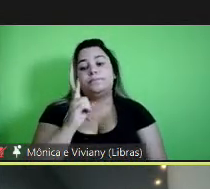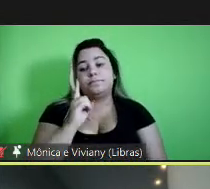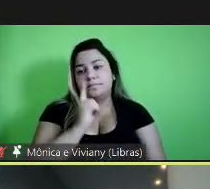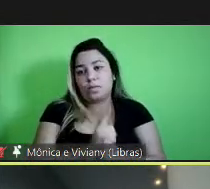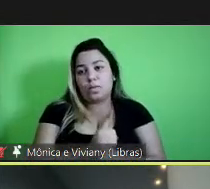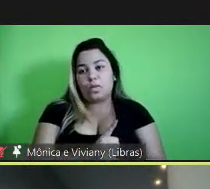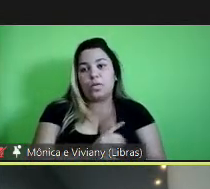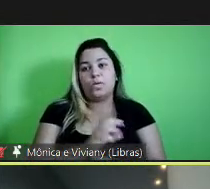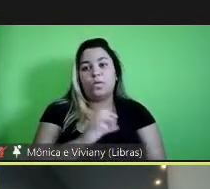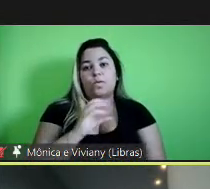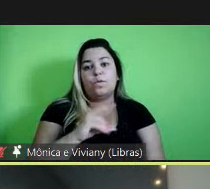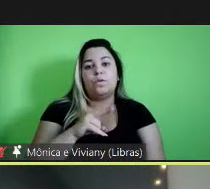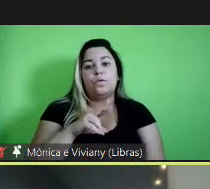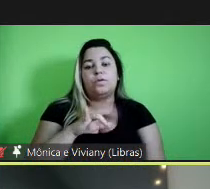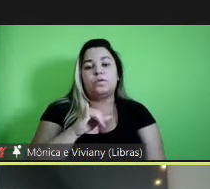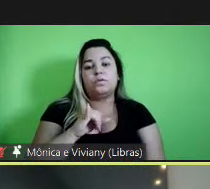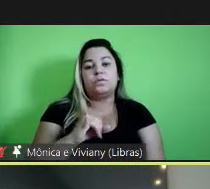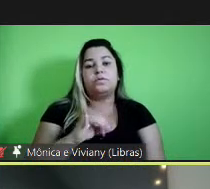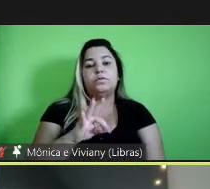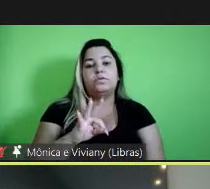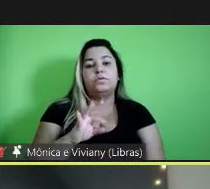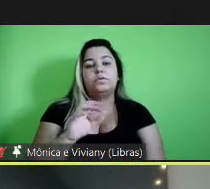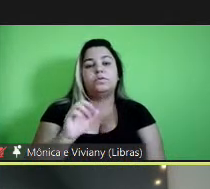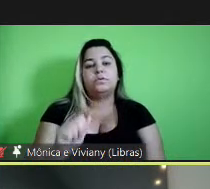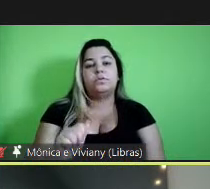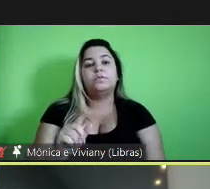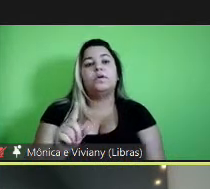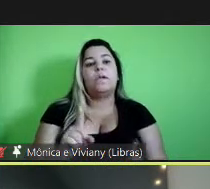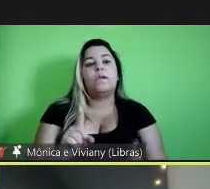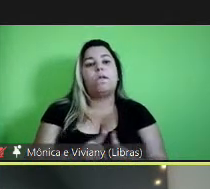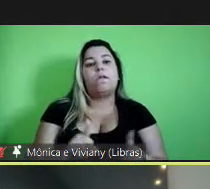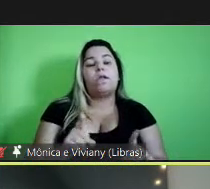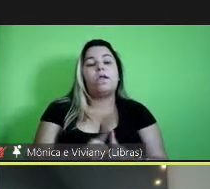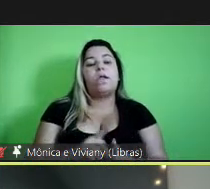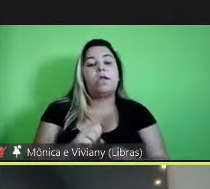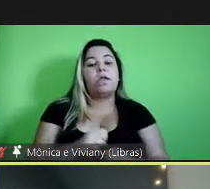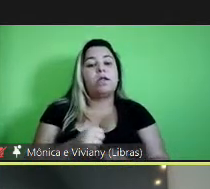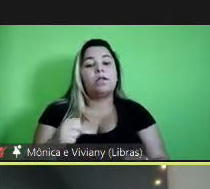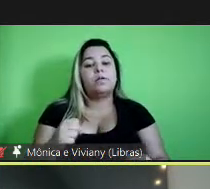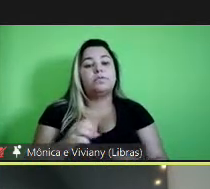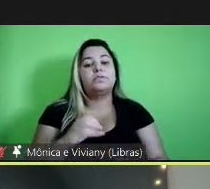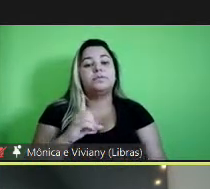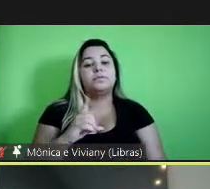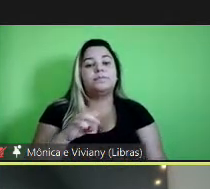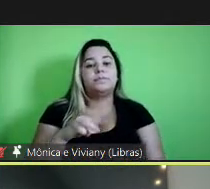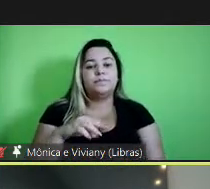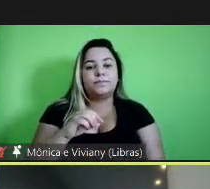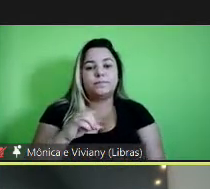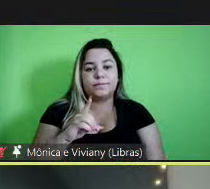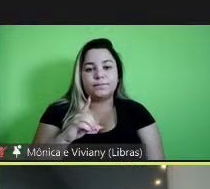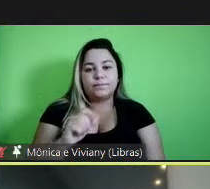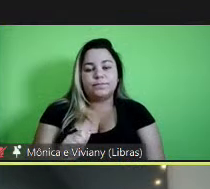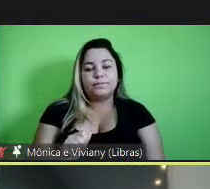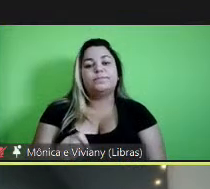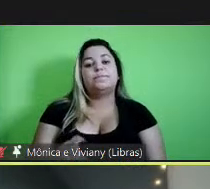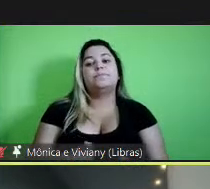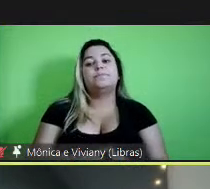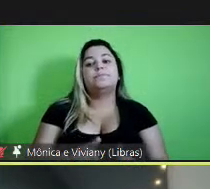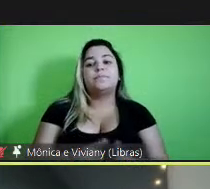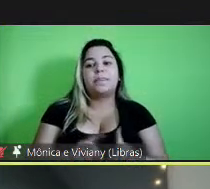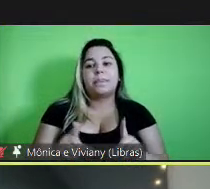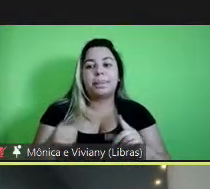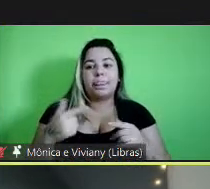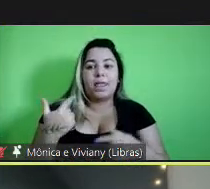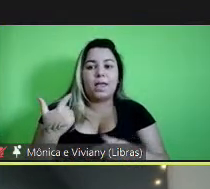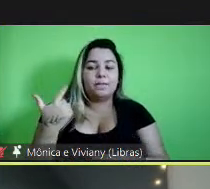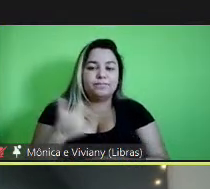primary healthcare. These are the demands that we have in the municipality of Curitiba, which are the largest demand. Of